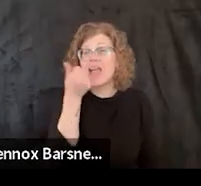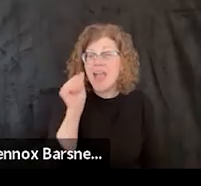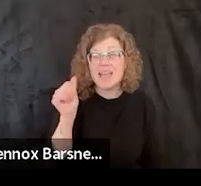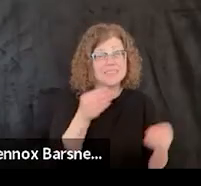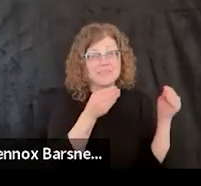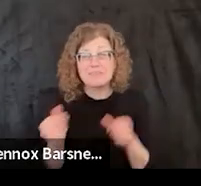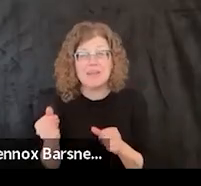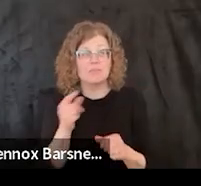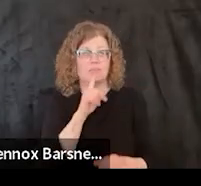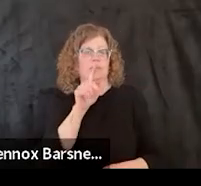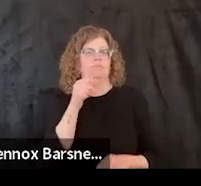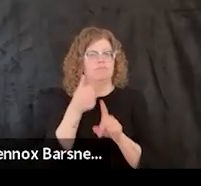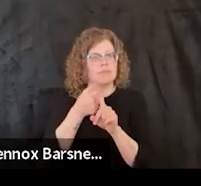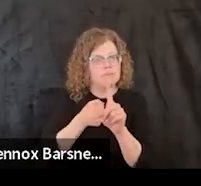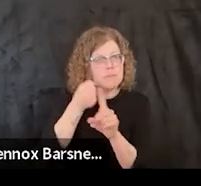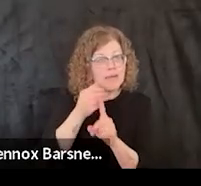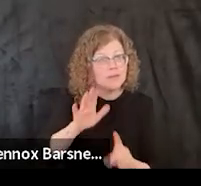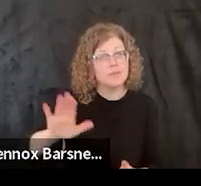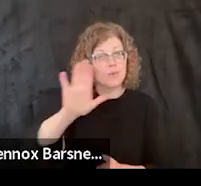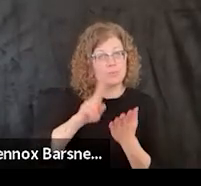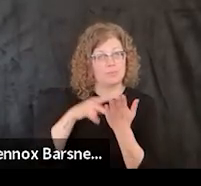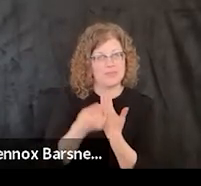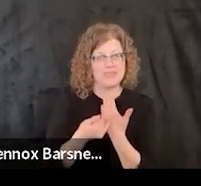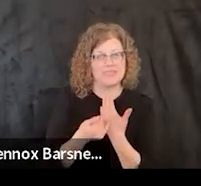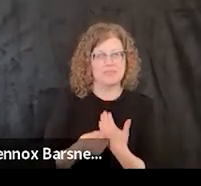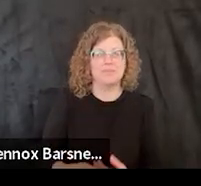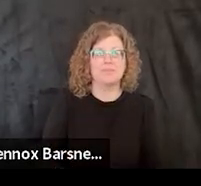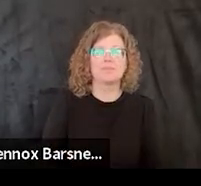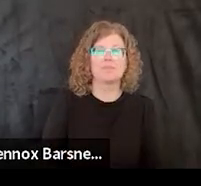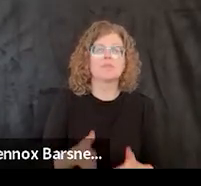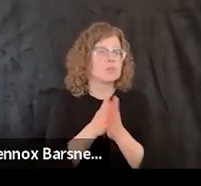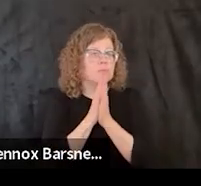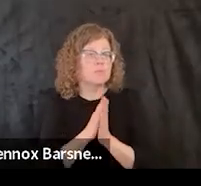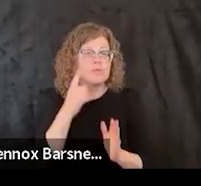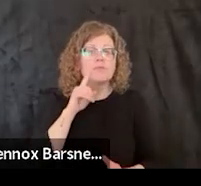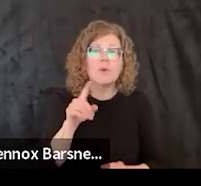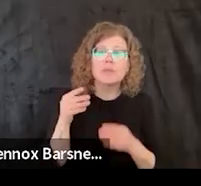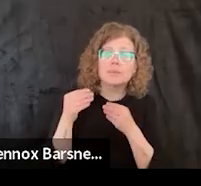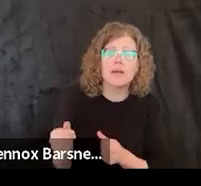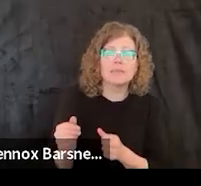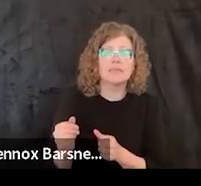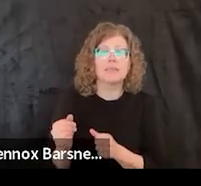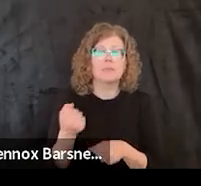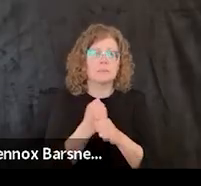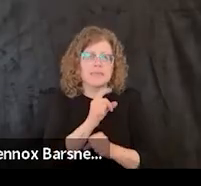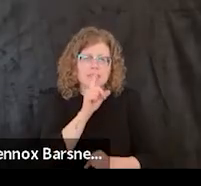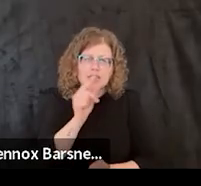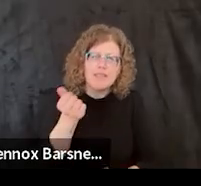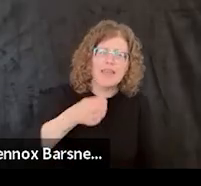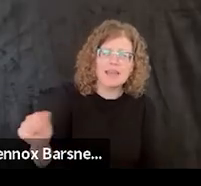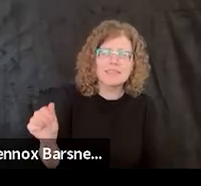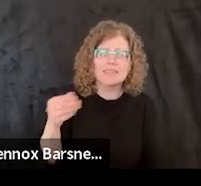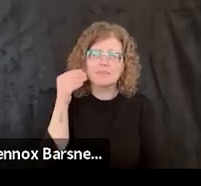your project. When it comes to requesting expenses, please make sure that any expense you request